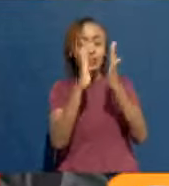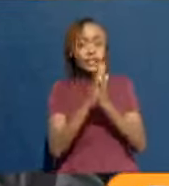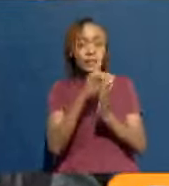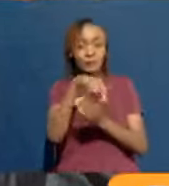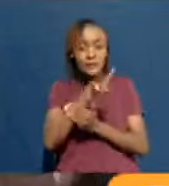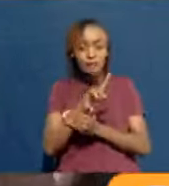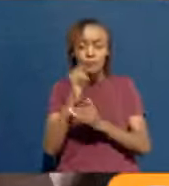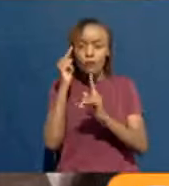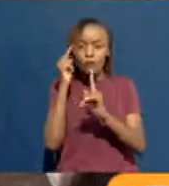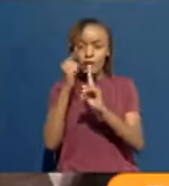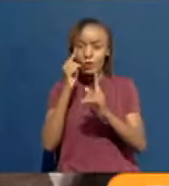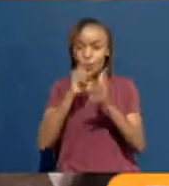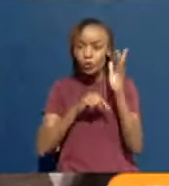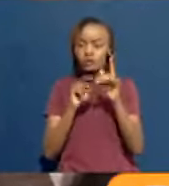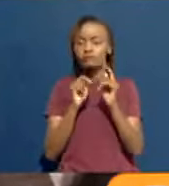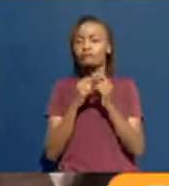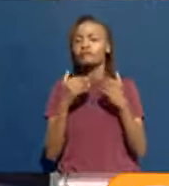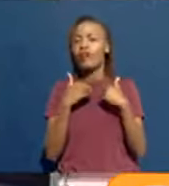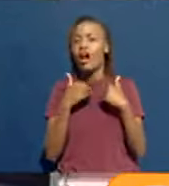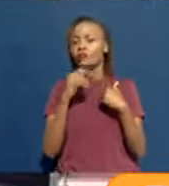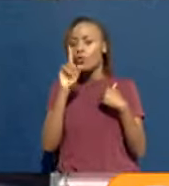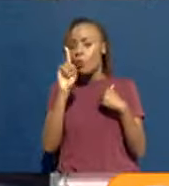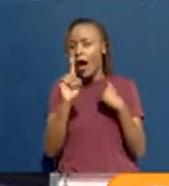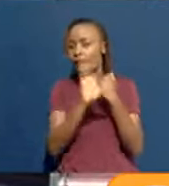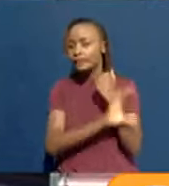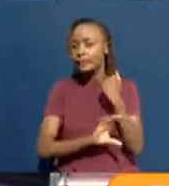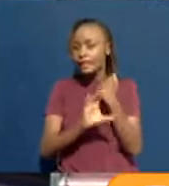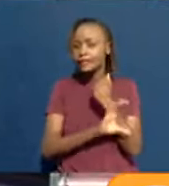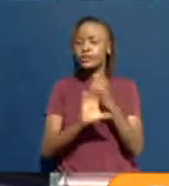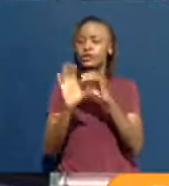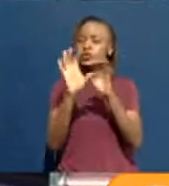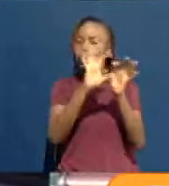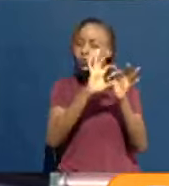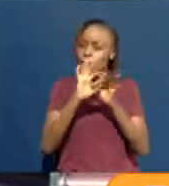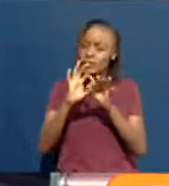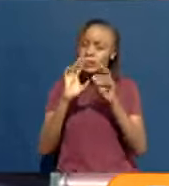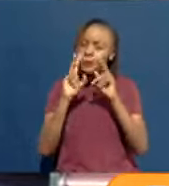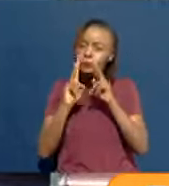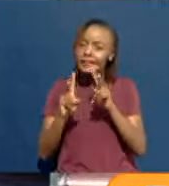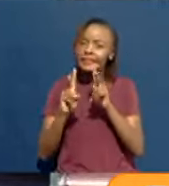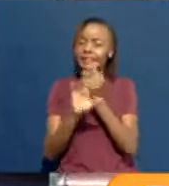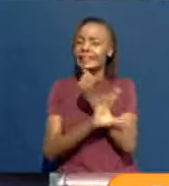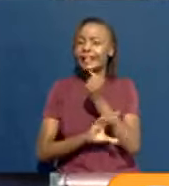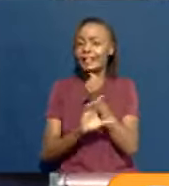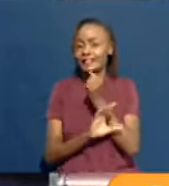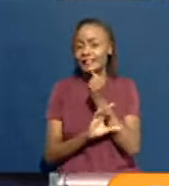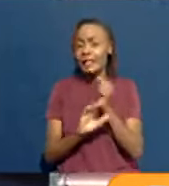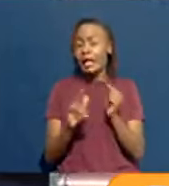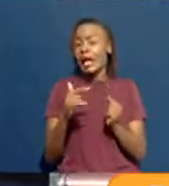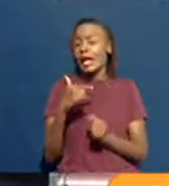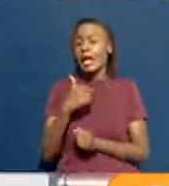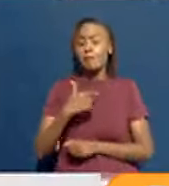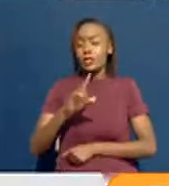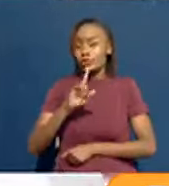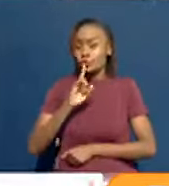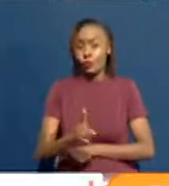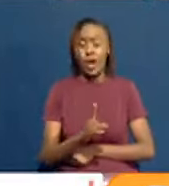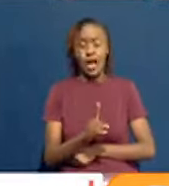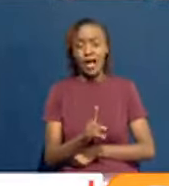the nation. Mukatuambia munataka tuunganishe Kenya. Na mimi nataka niwahakikishie serikali